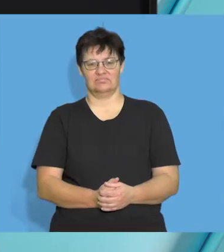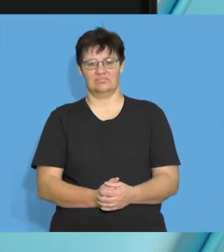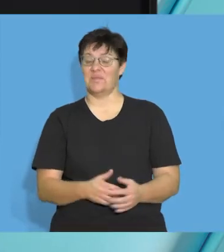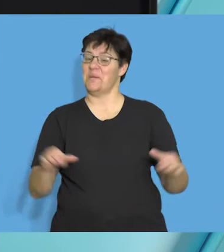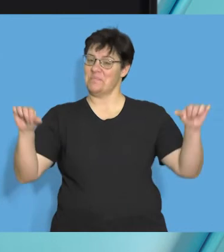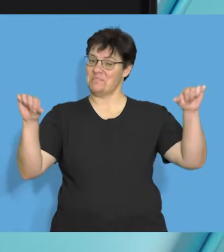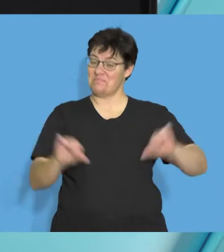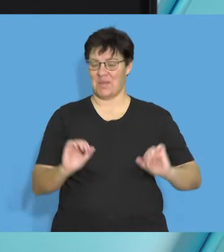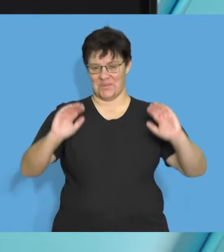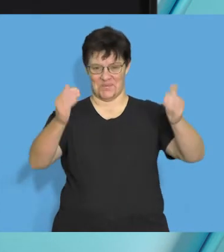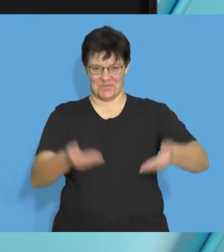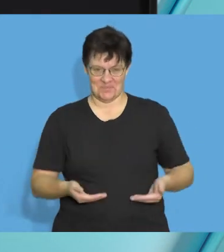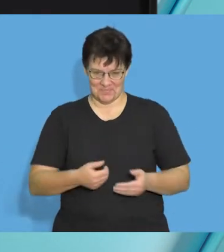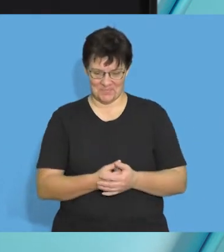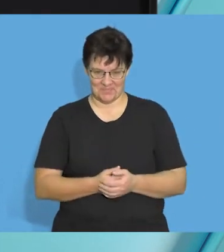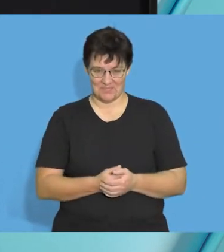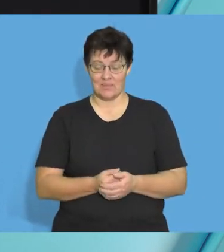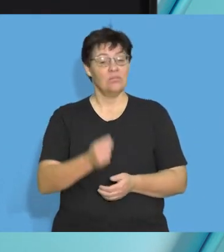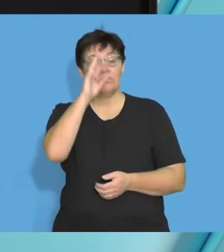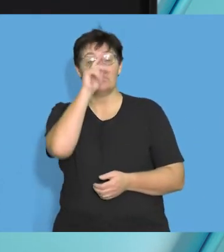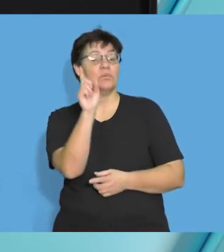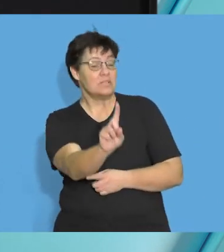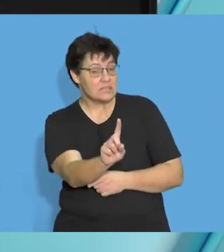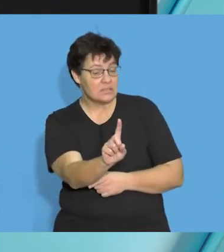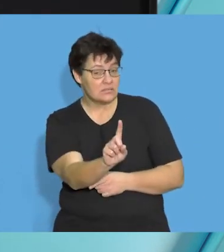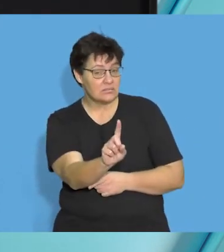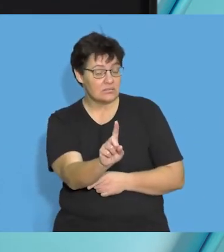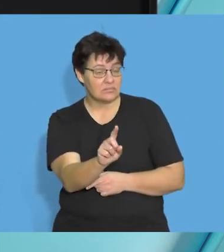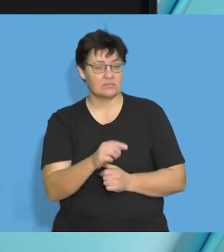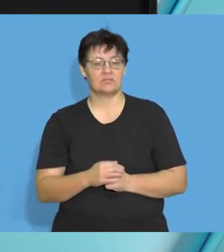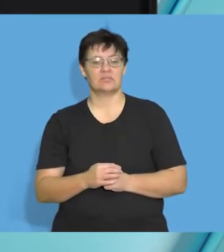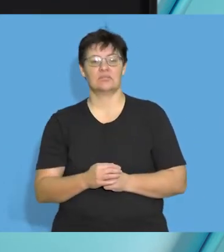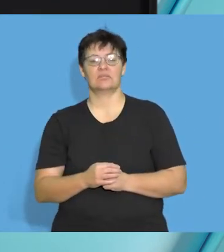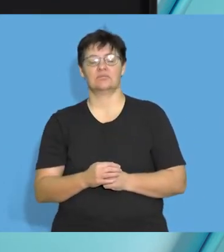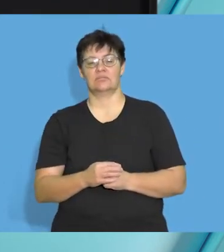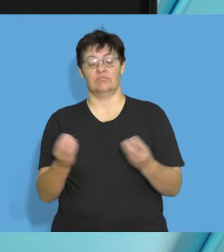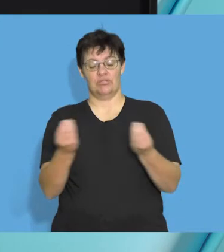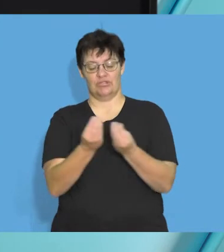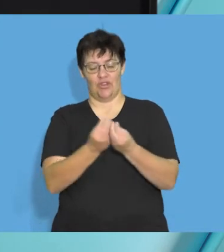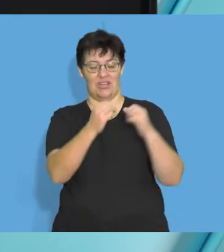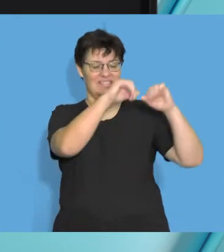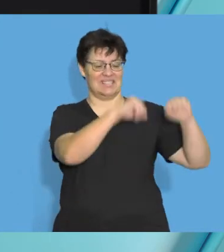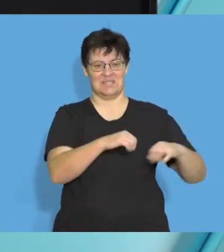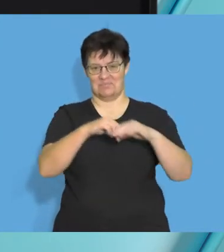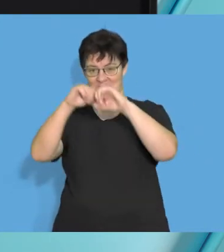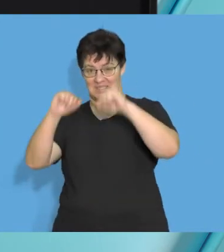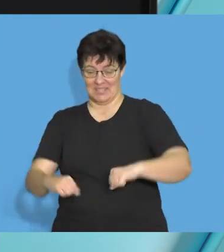Welcome back, accounting boffins. Remember, we are busy with stock systems. Now keep this in mind that